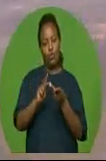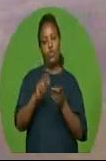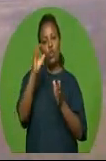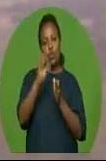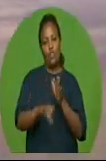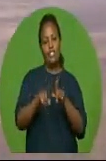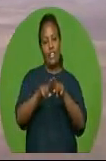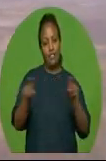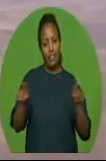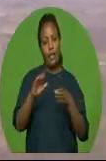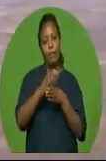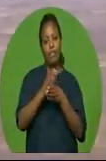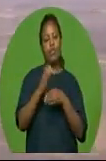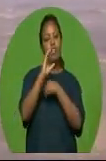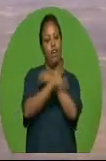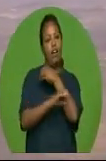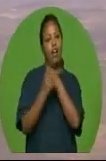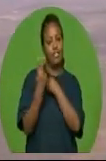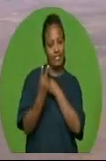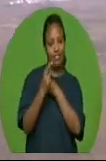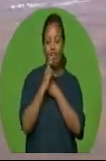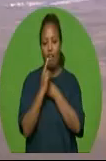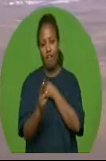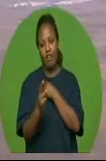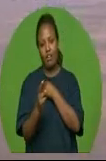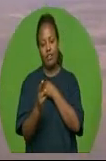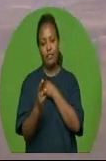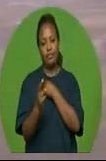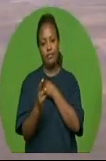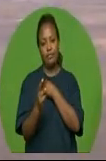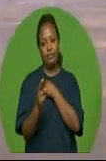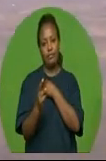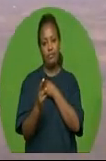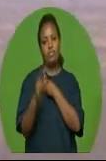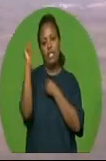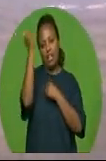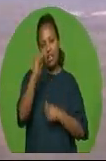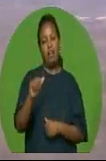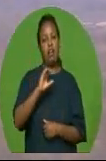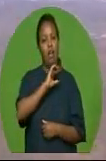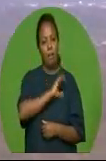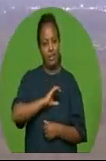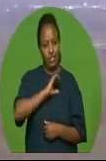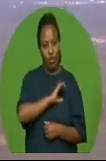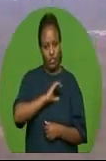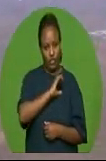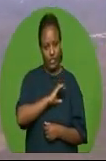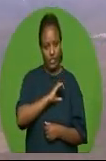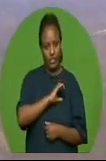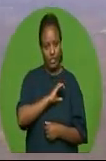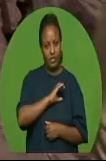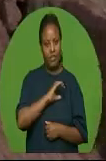to absolute cost difference between countries are the climatic